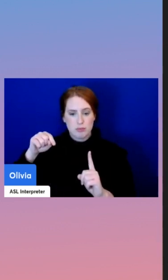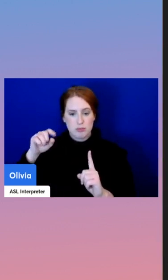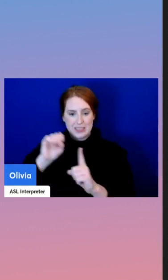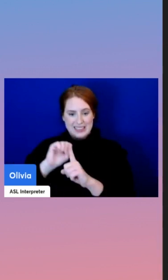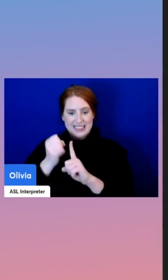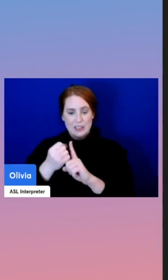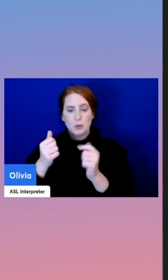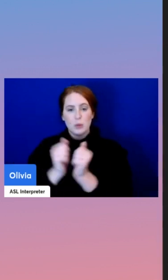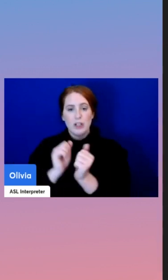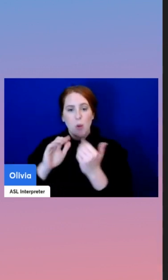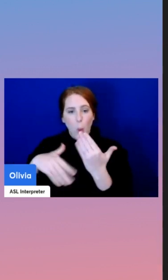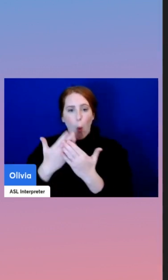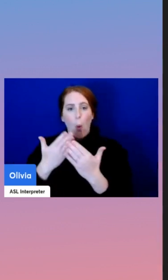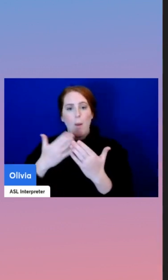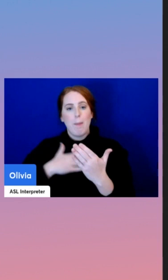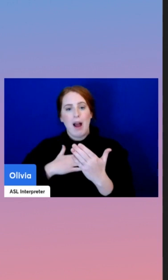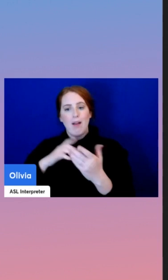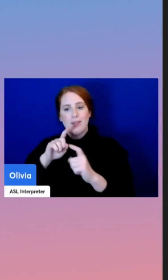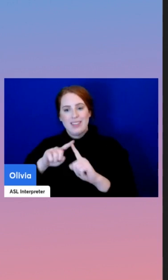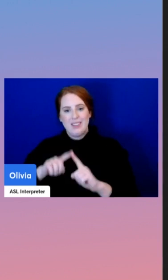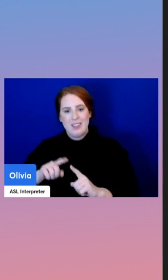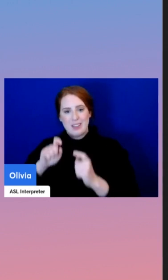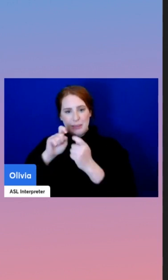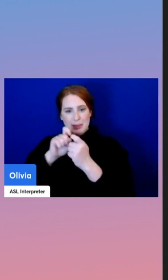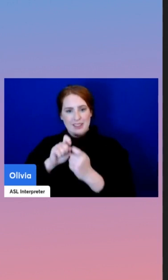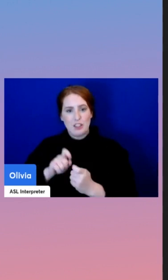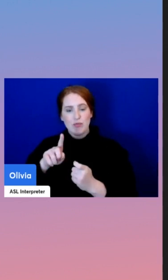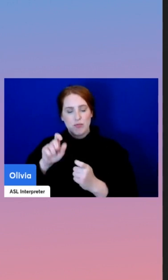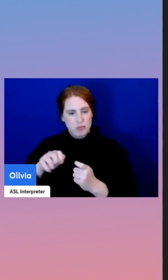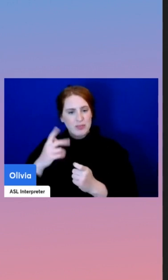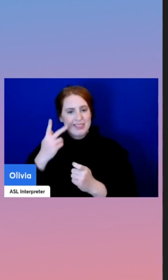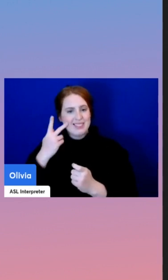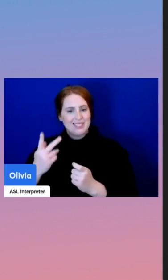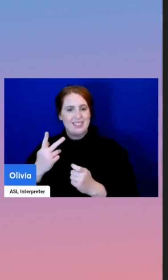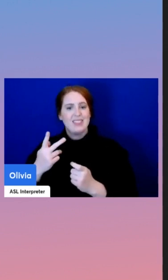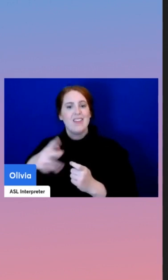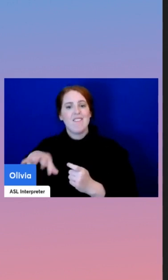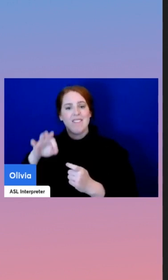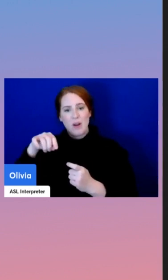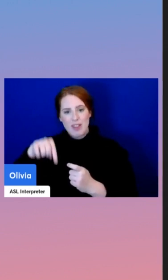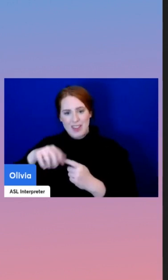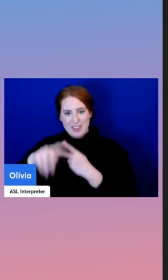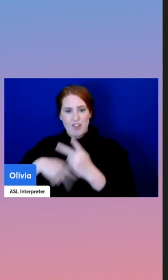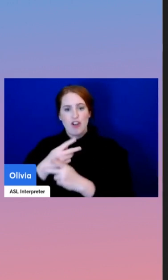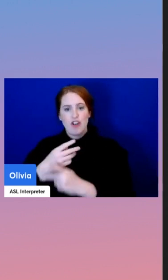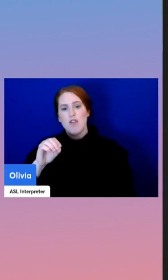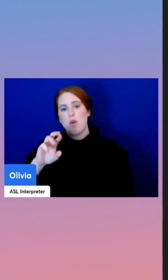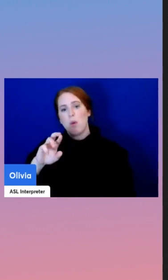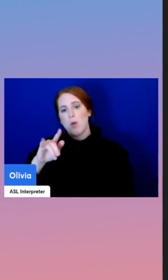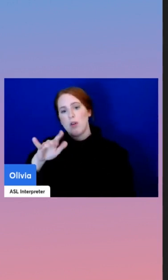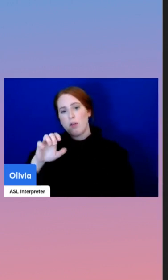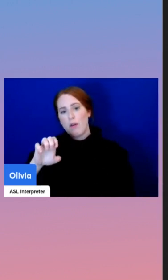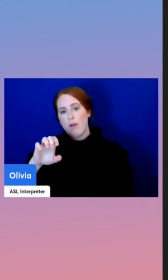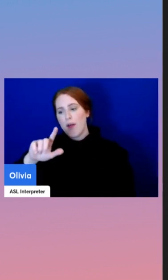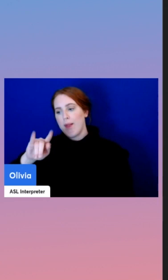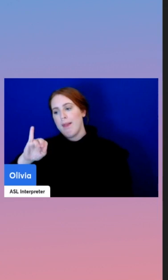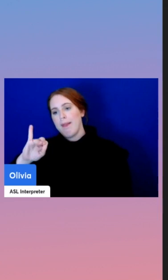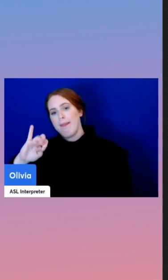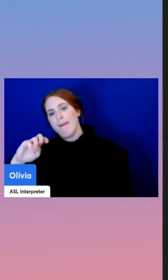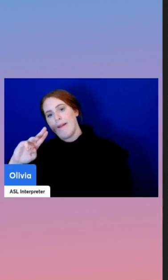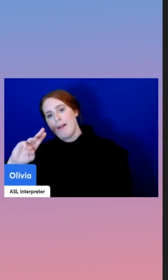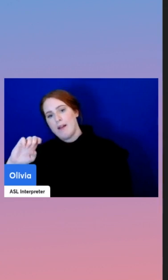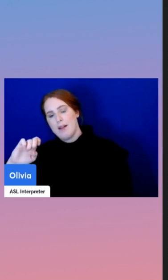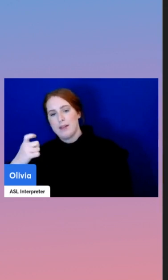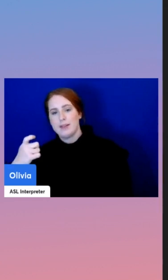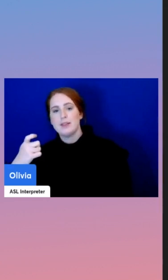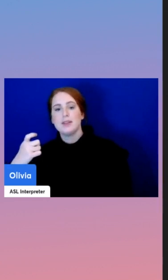specifications. As you can see, it was able to land on a specific version of the Oracle Linux 8.8 AMI. I think it's the version from